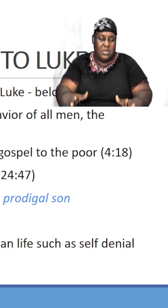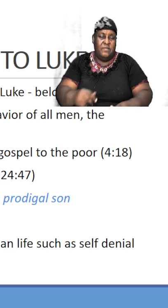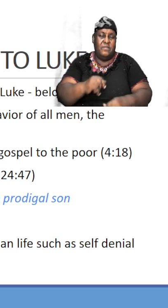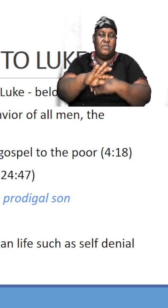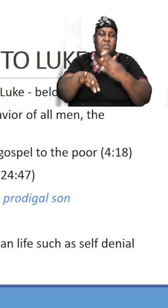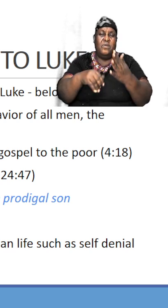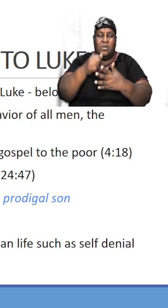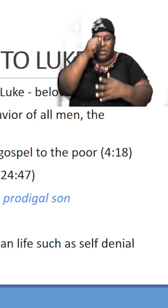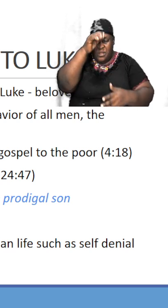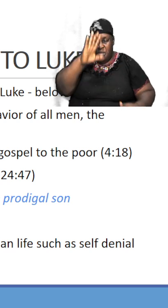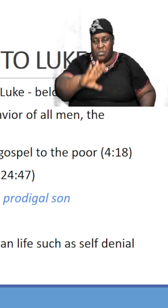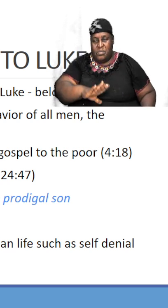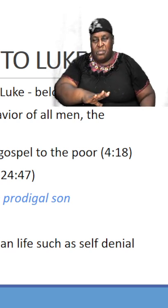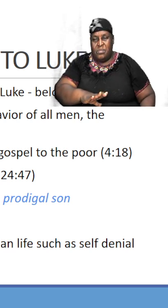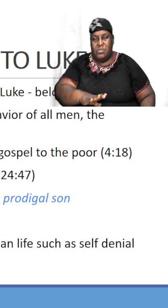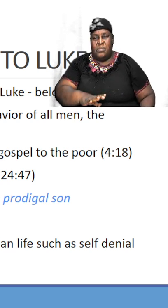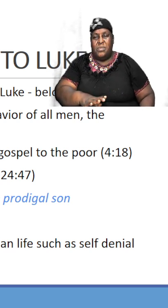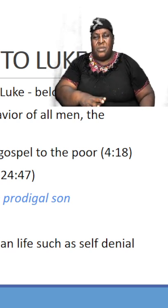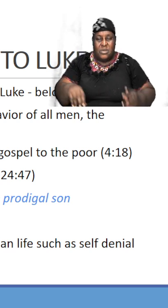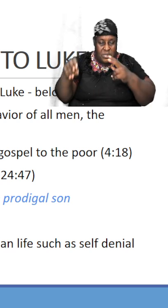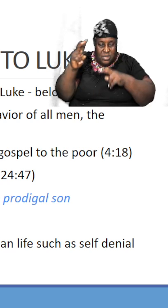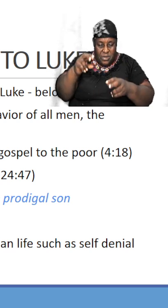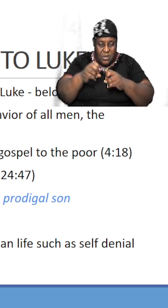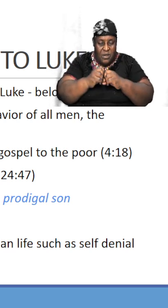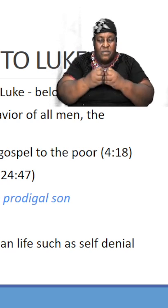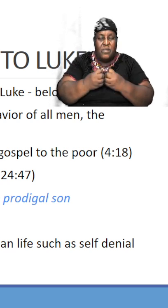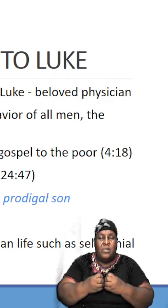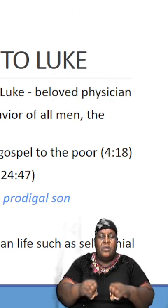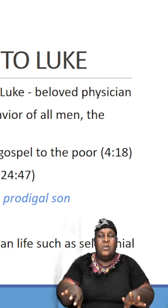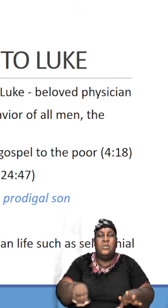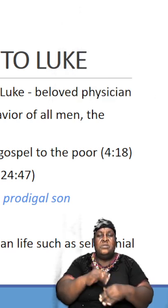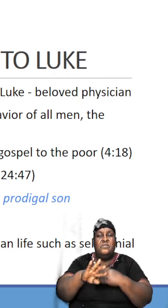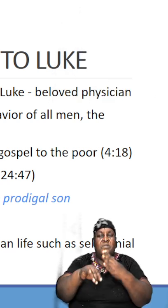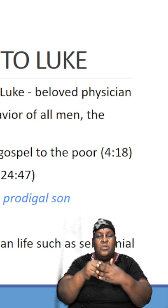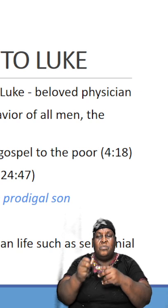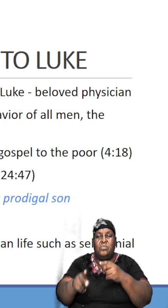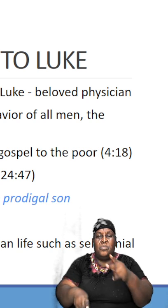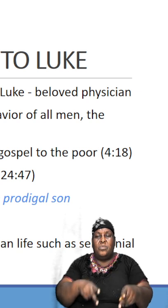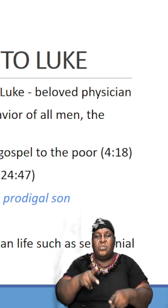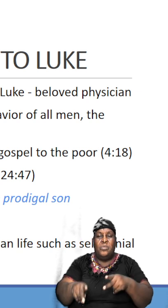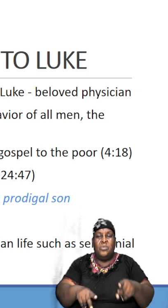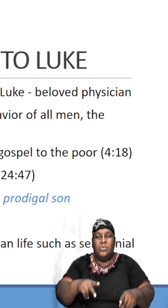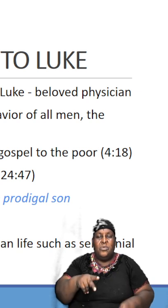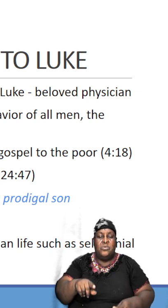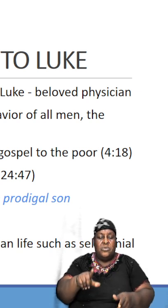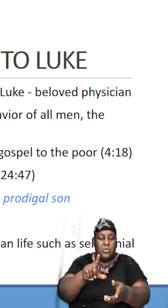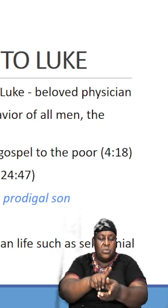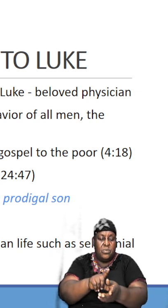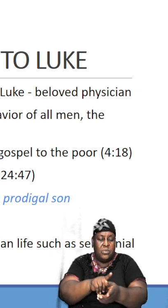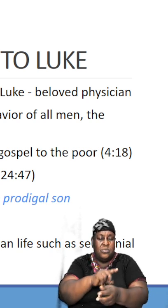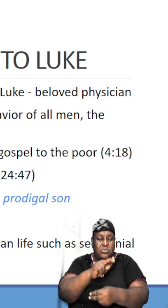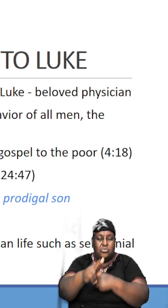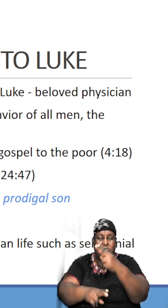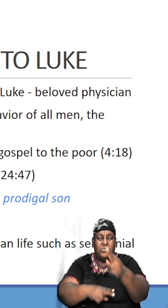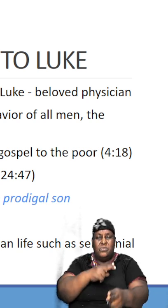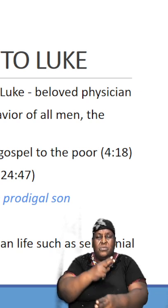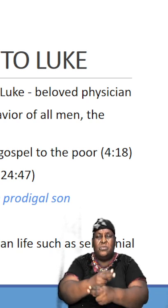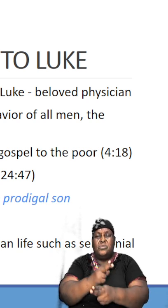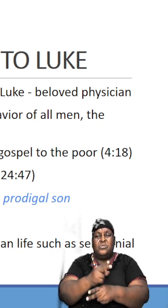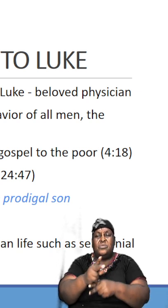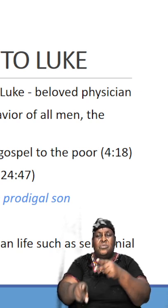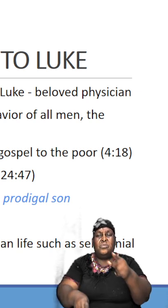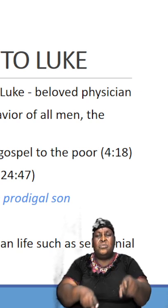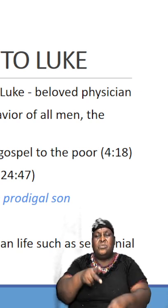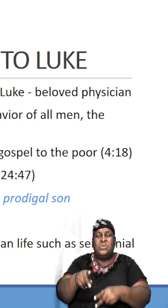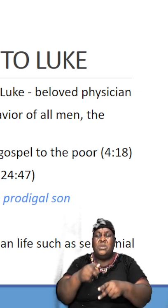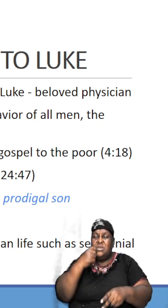the lost among all people. So again, we said that Luke is a universal gospel. It described